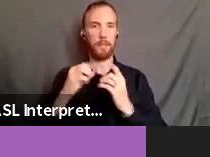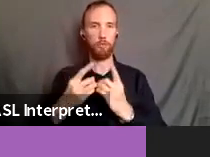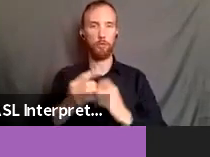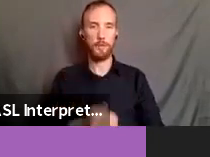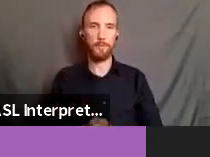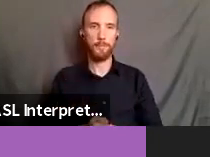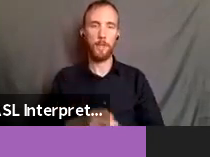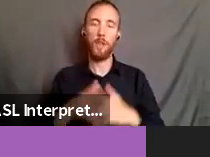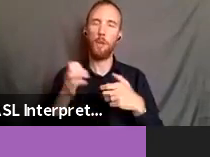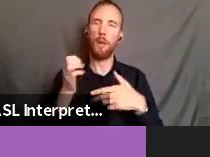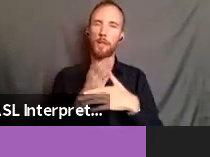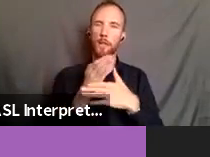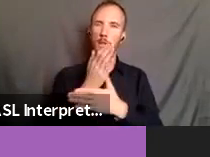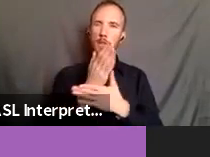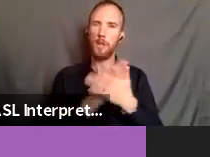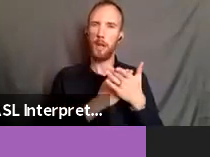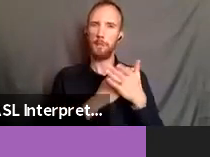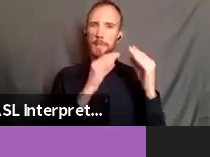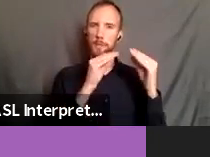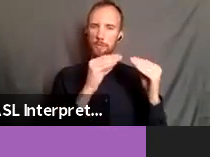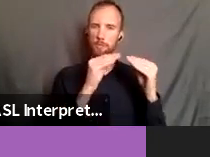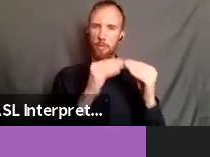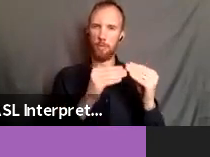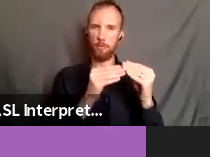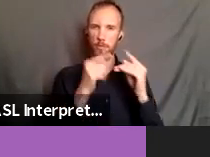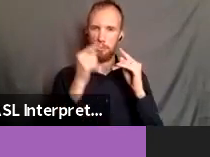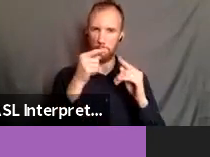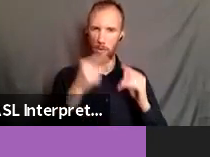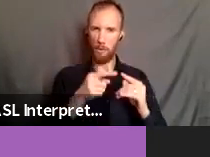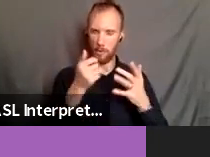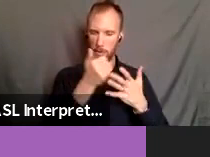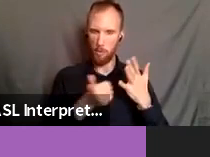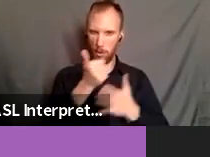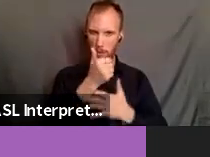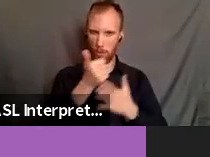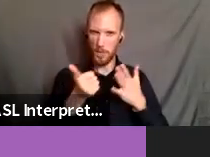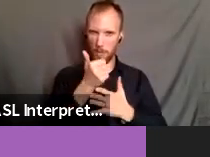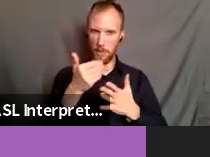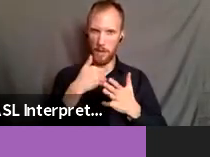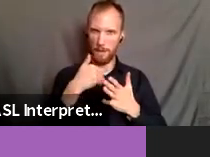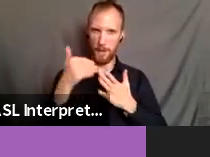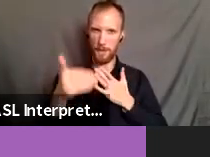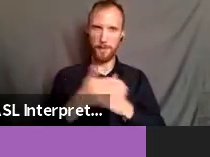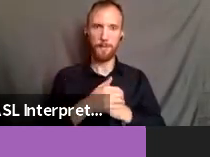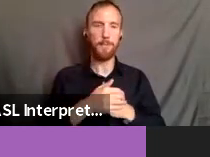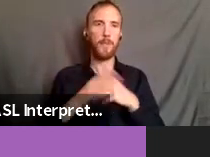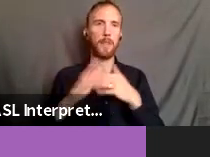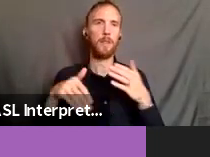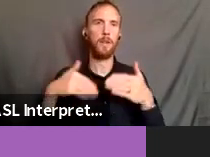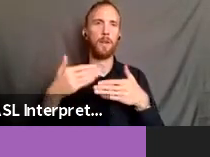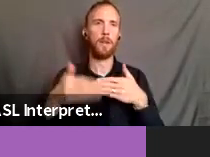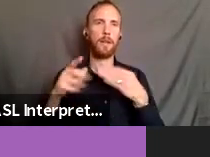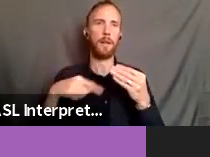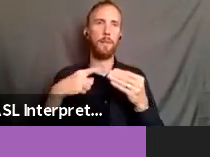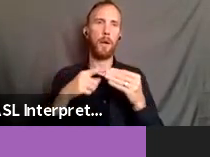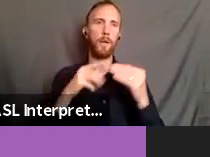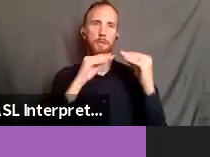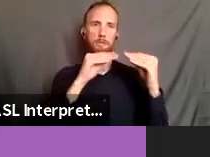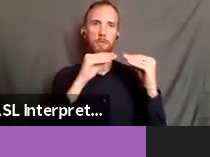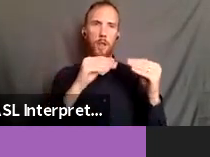priorities in the years ahead in the years ahead can we please share the slide on instructional priorities